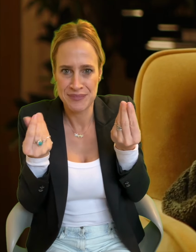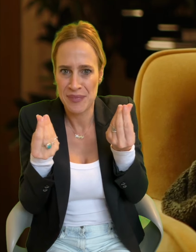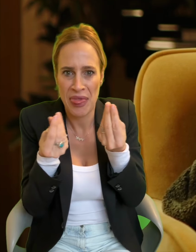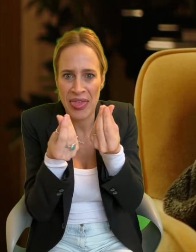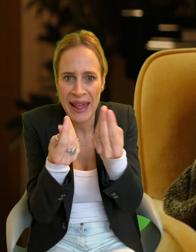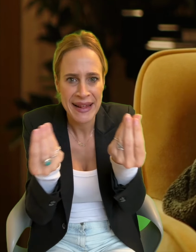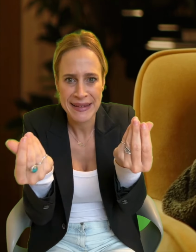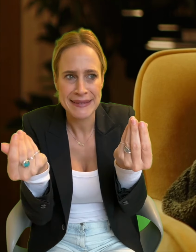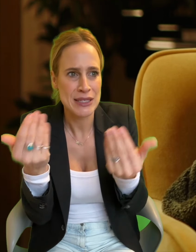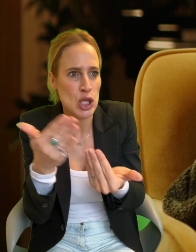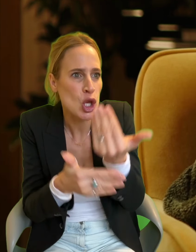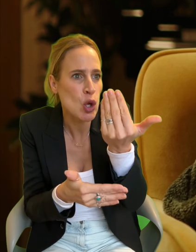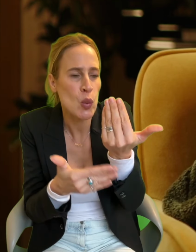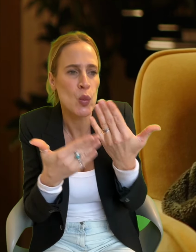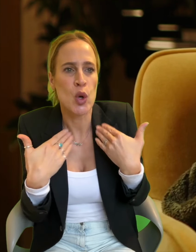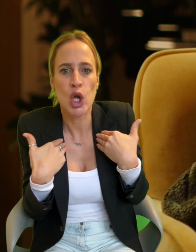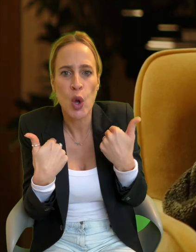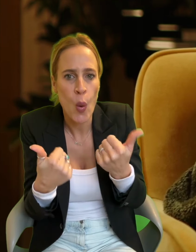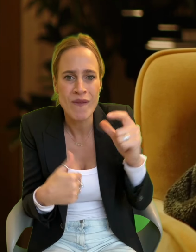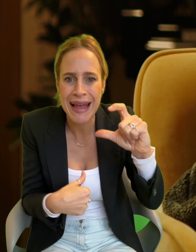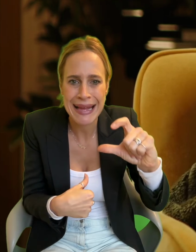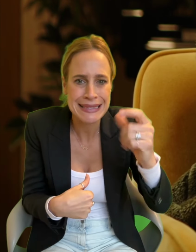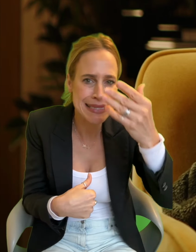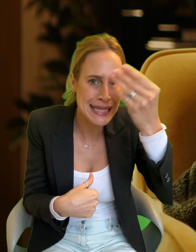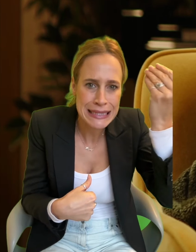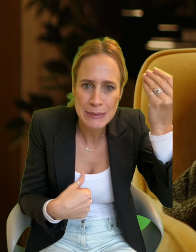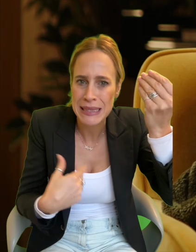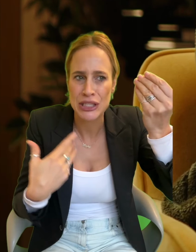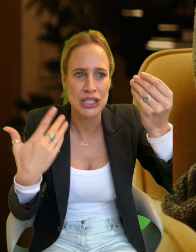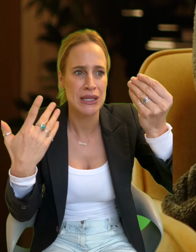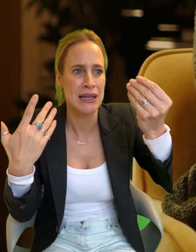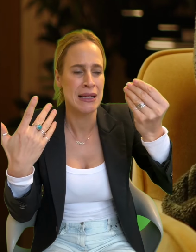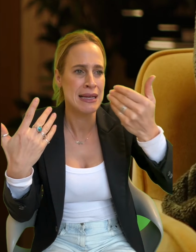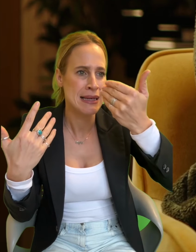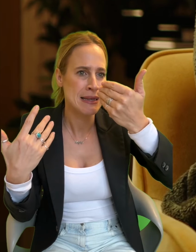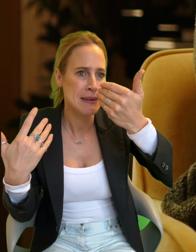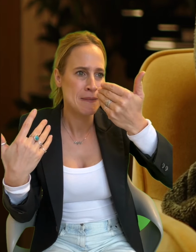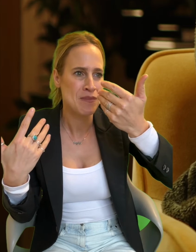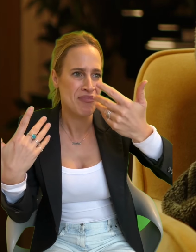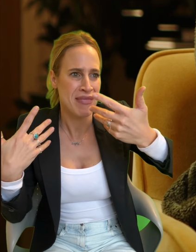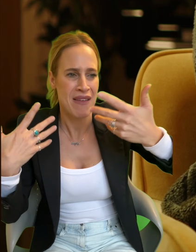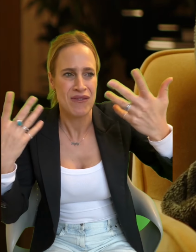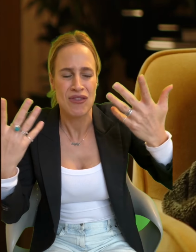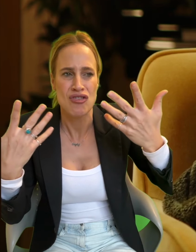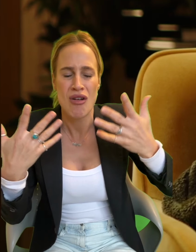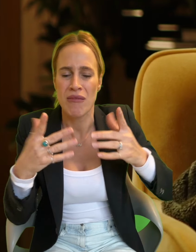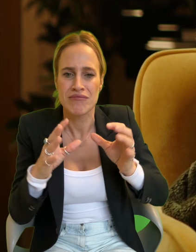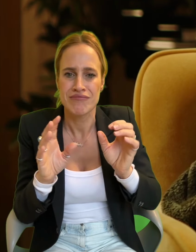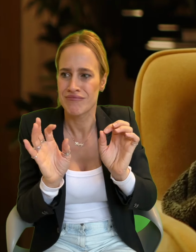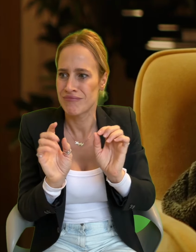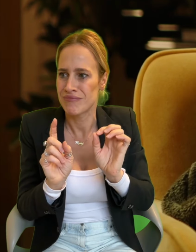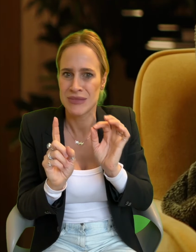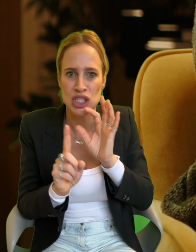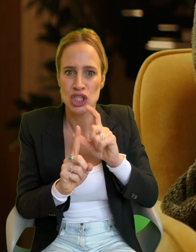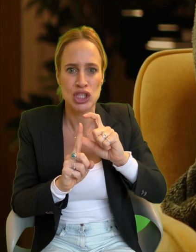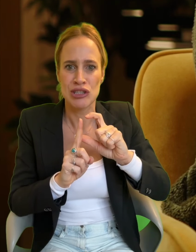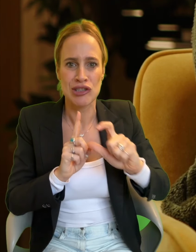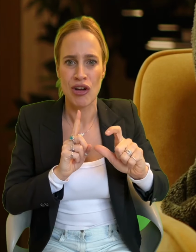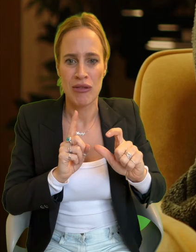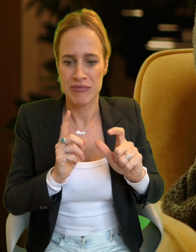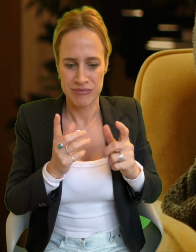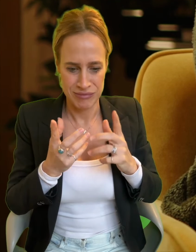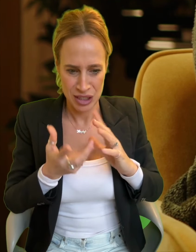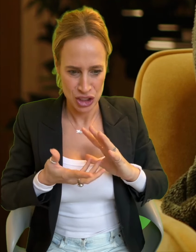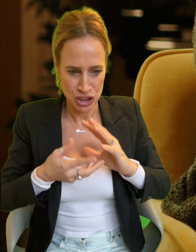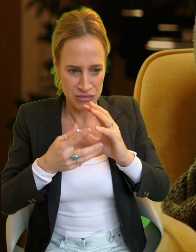potion, a formula, a cure for cancer, dementia, Down syndrome. I've not done none of that. All I've done is see people for who